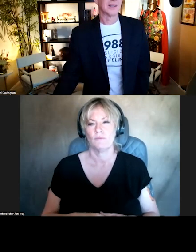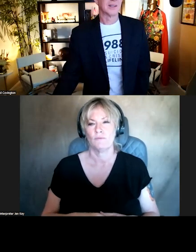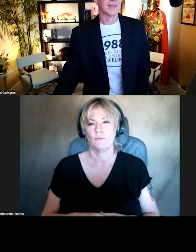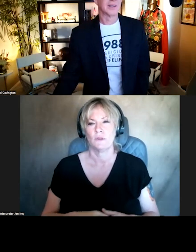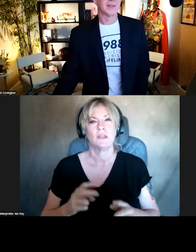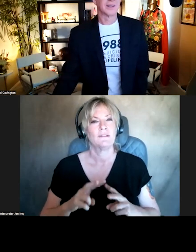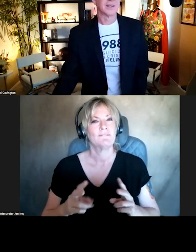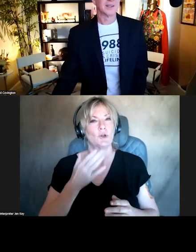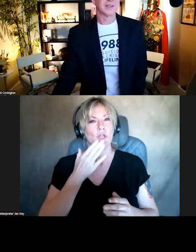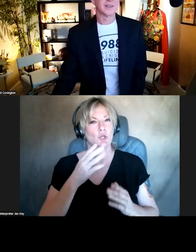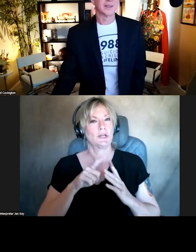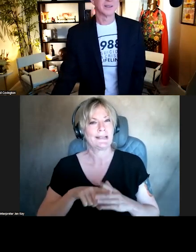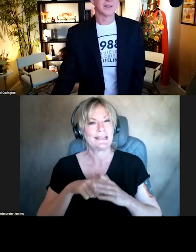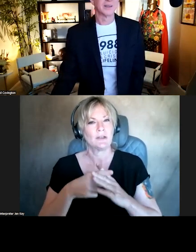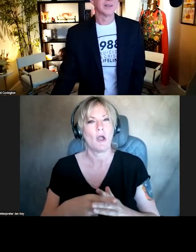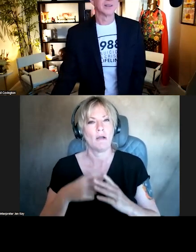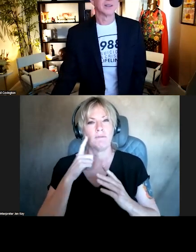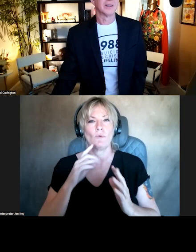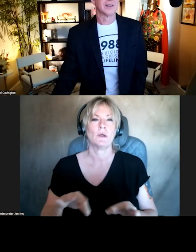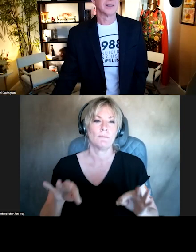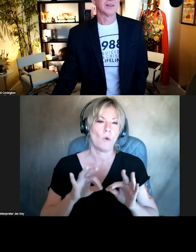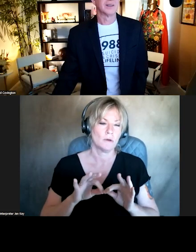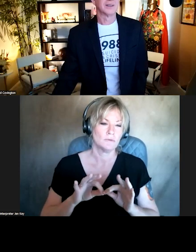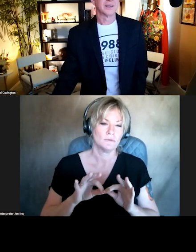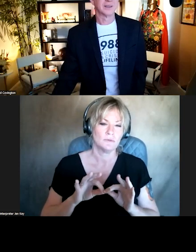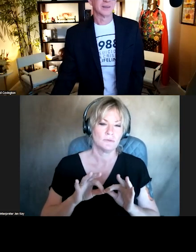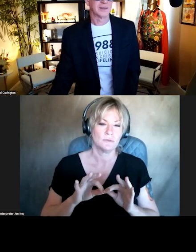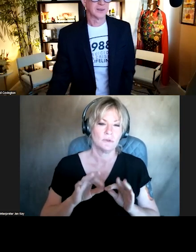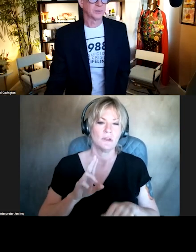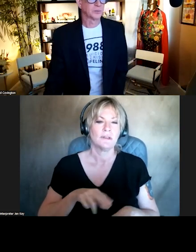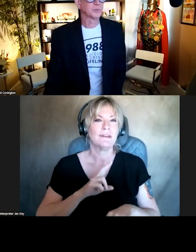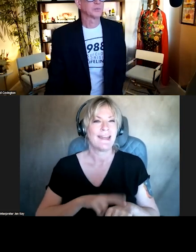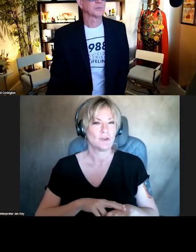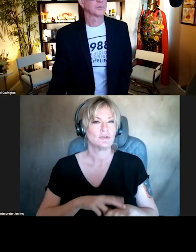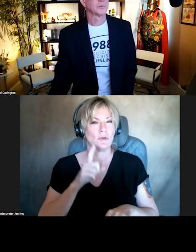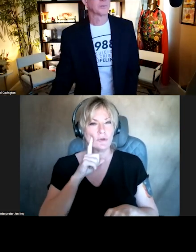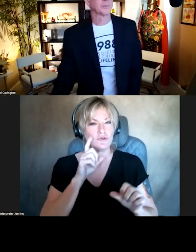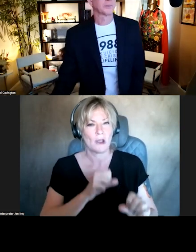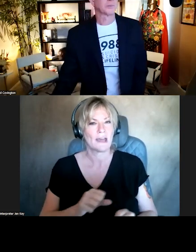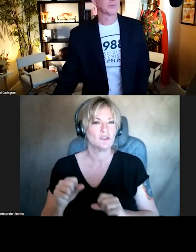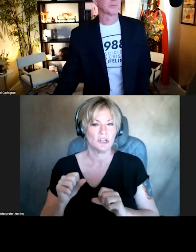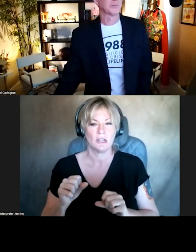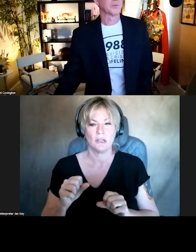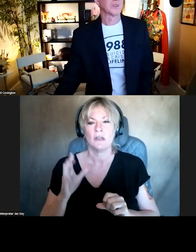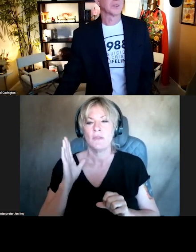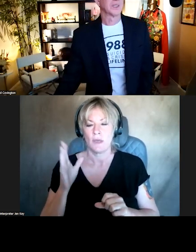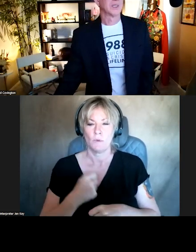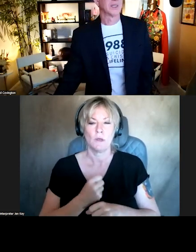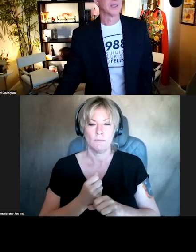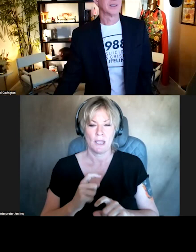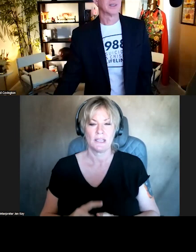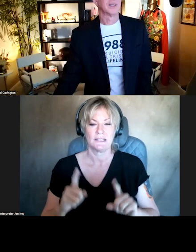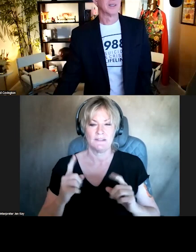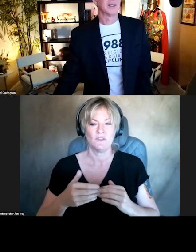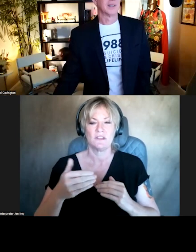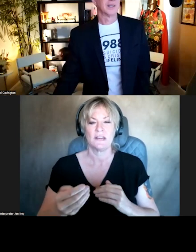very good kickoff to an important national strategy that is going to make a difference over the next few